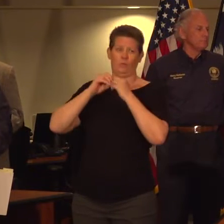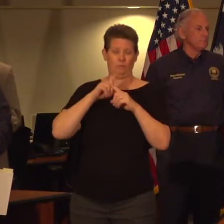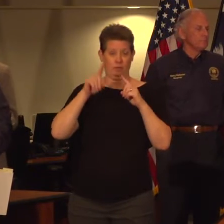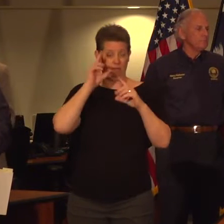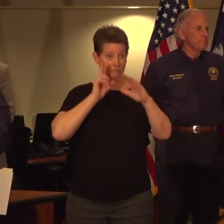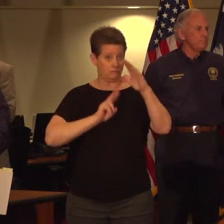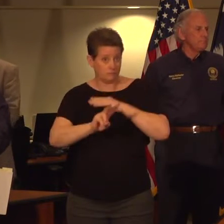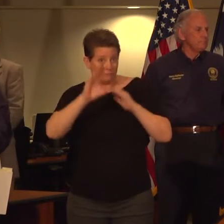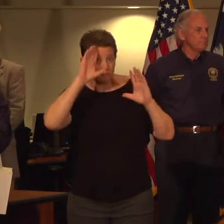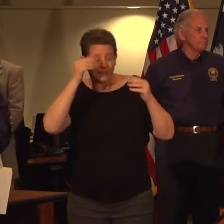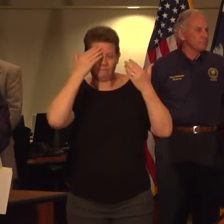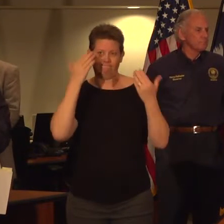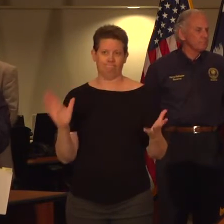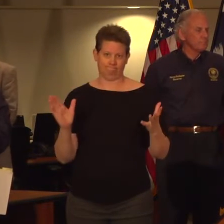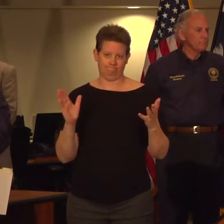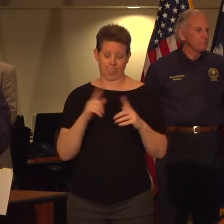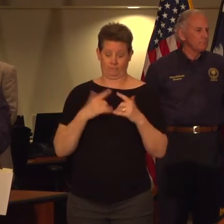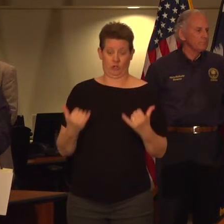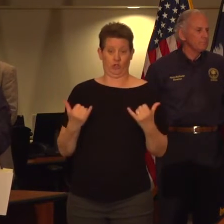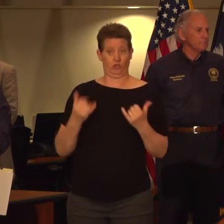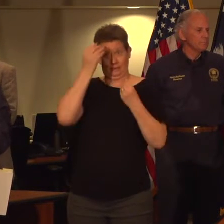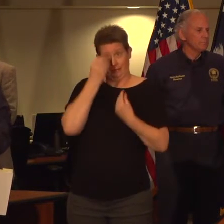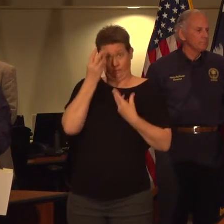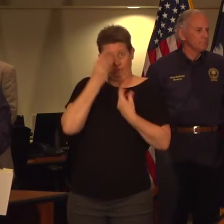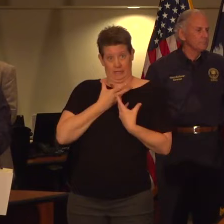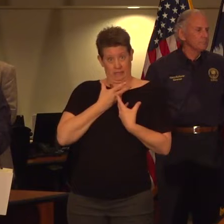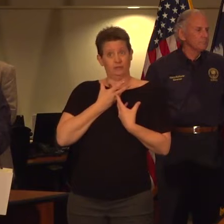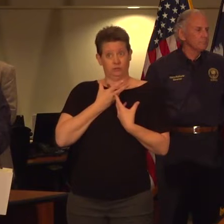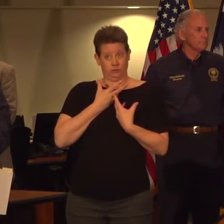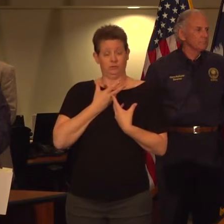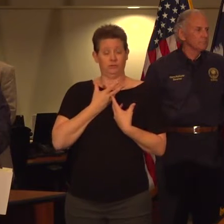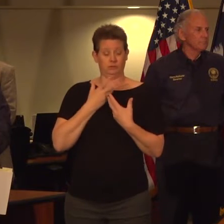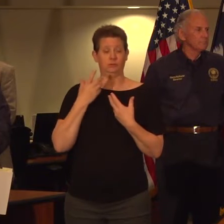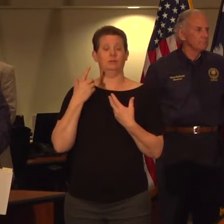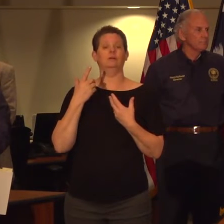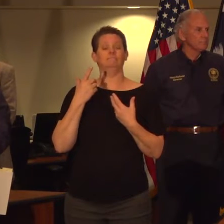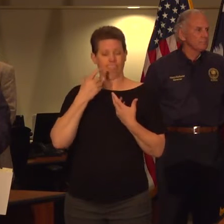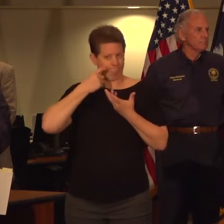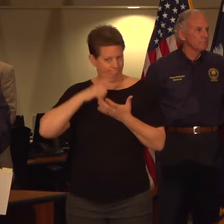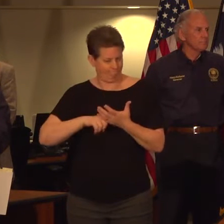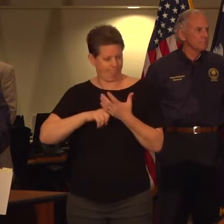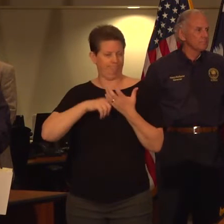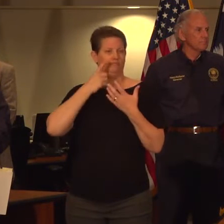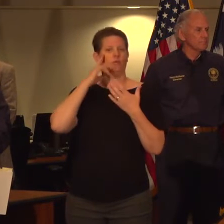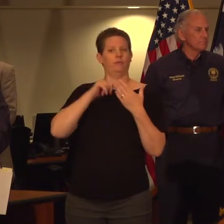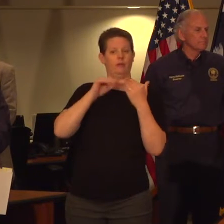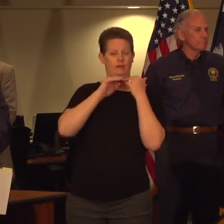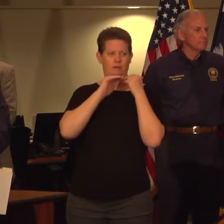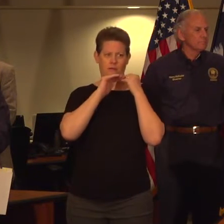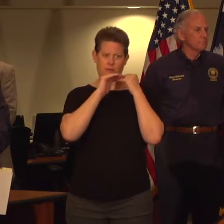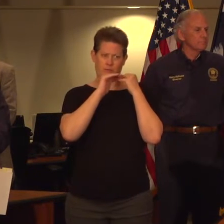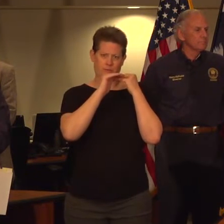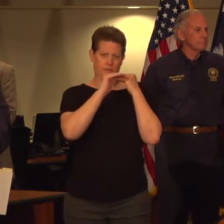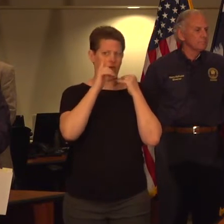expect. Based on our current data, that we are consistently seeing a plateau in cases for a few days